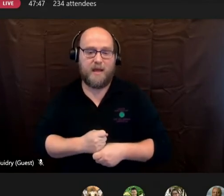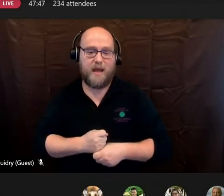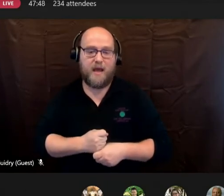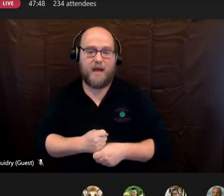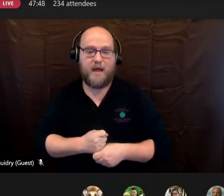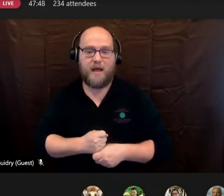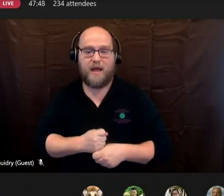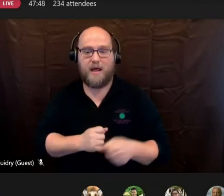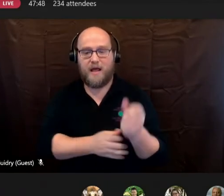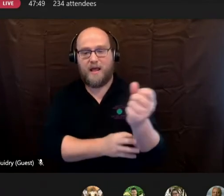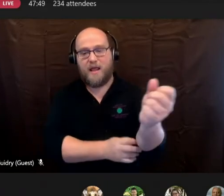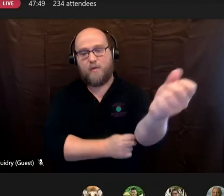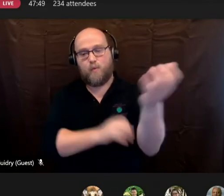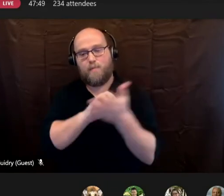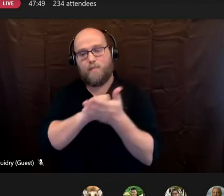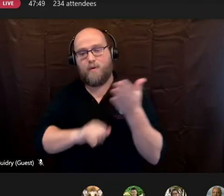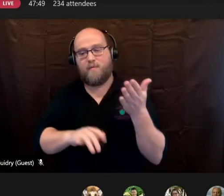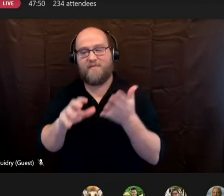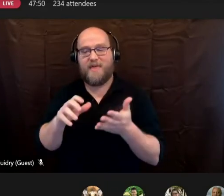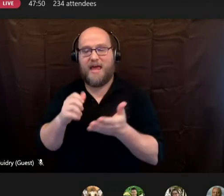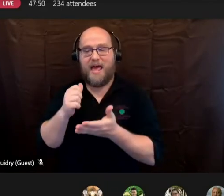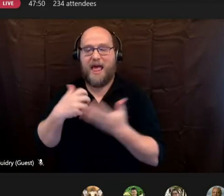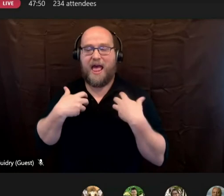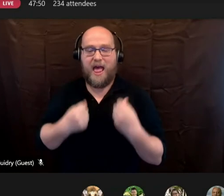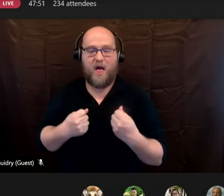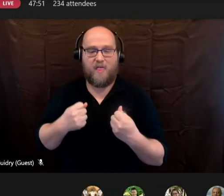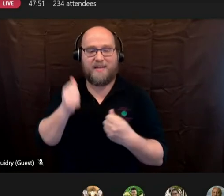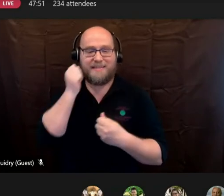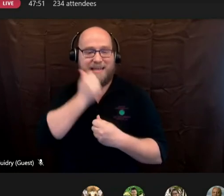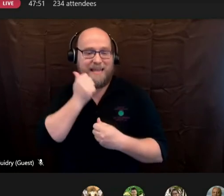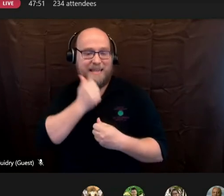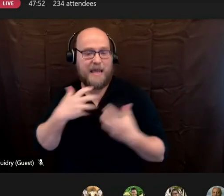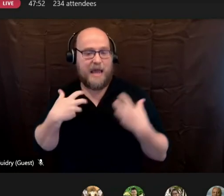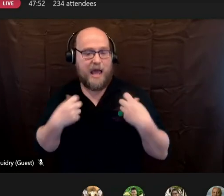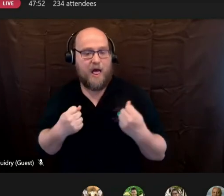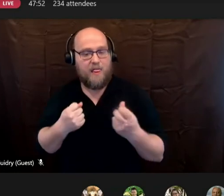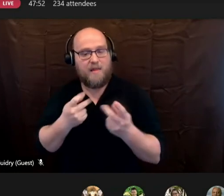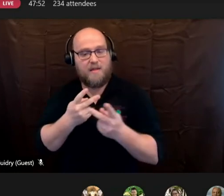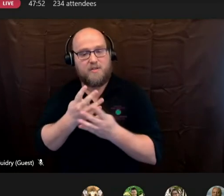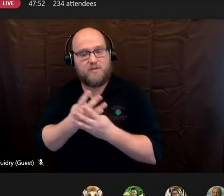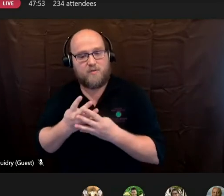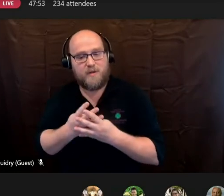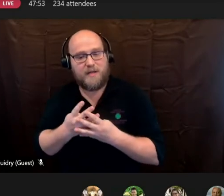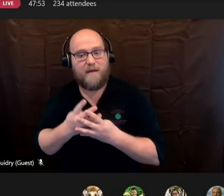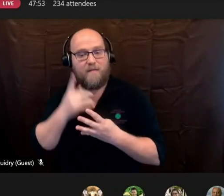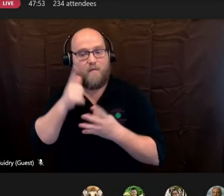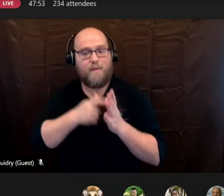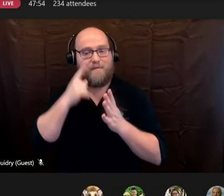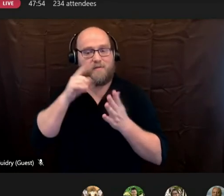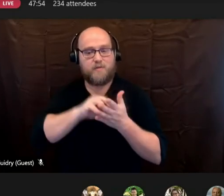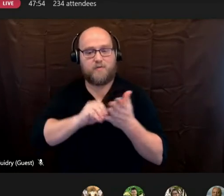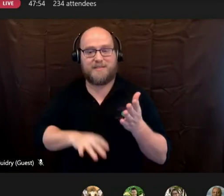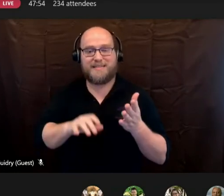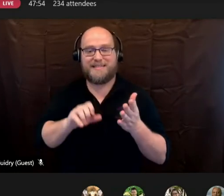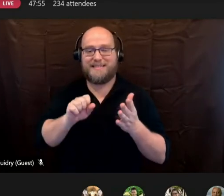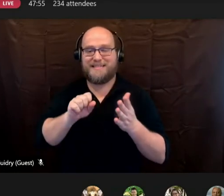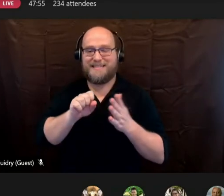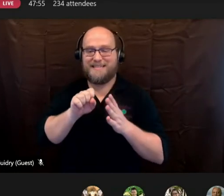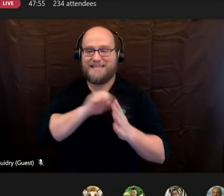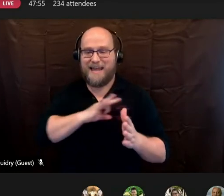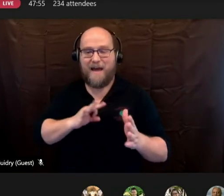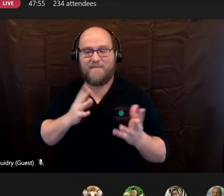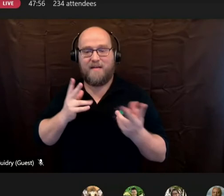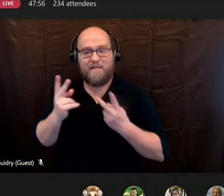And additionally, the Department of Health provided clarity on physical distancing requirements. This change provides districts